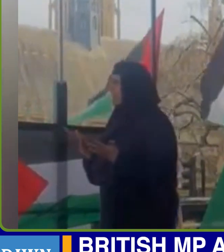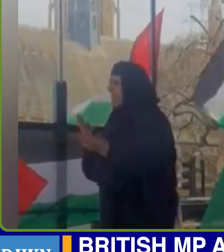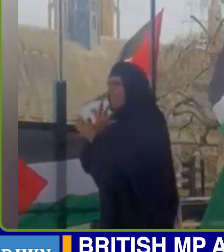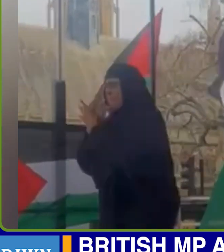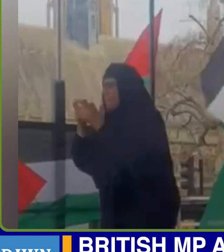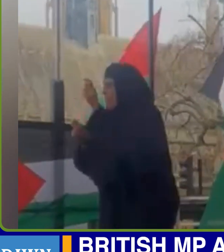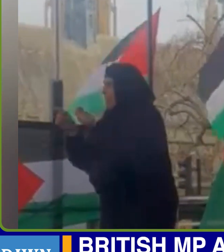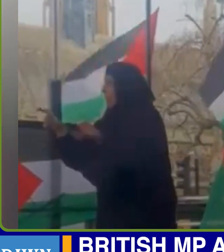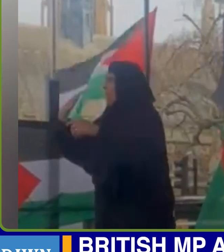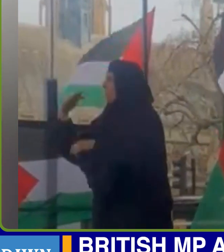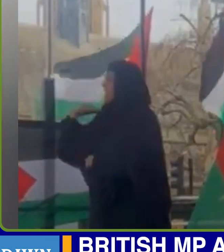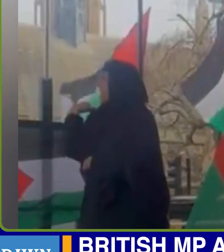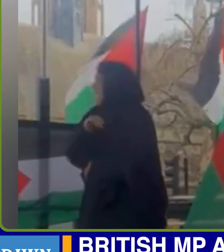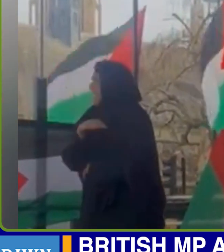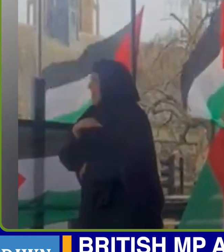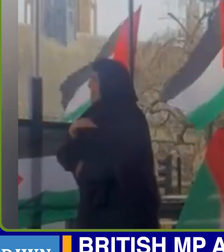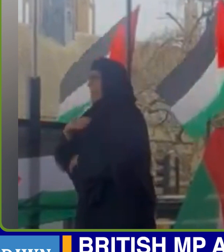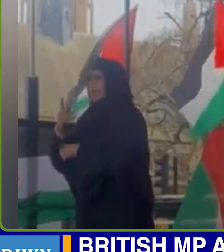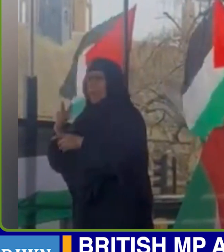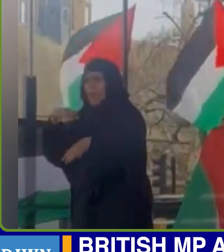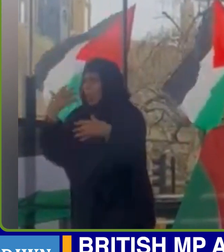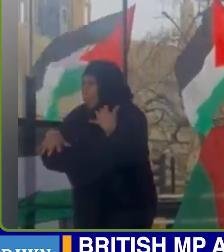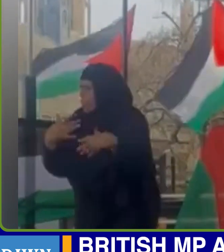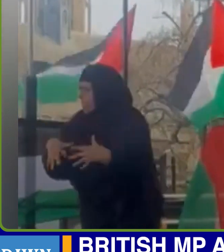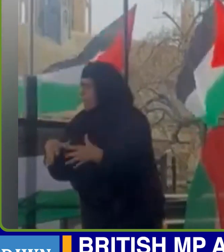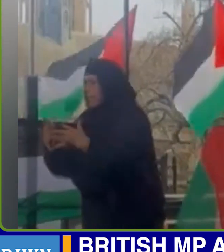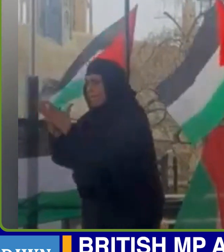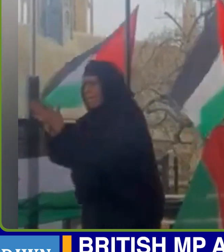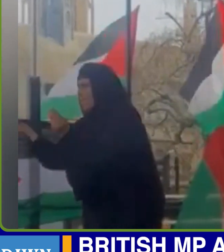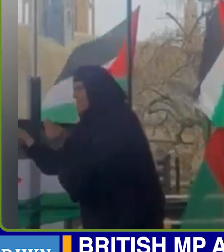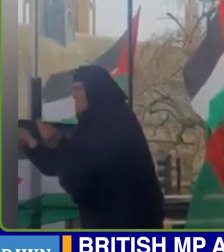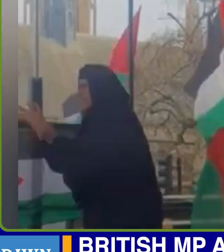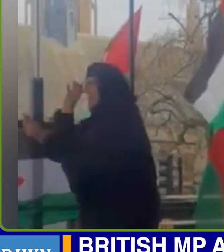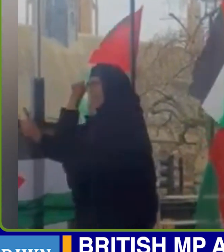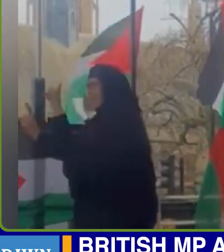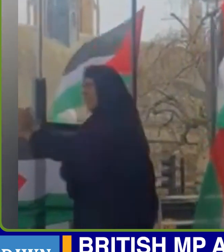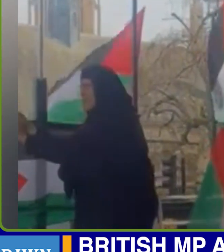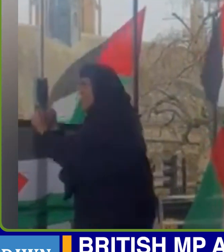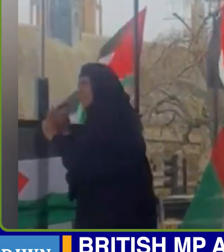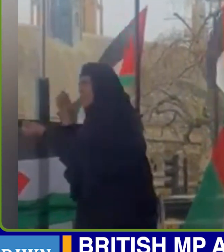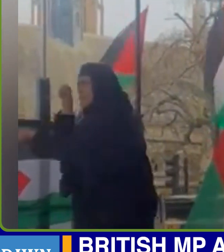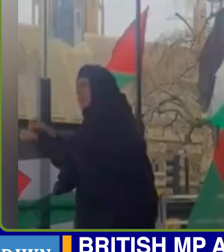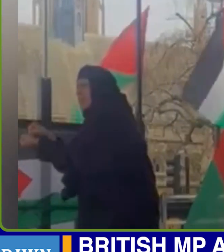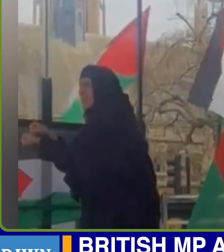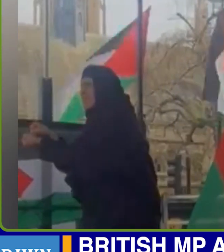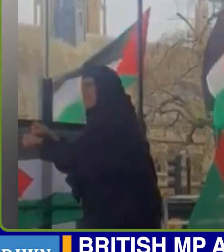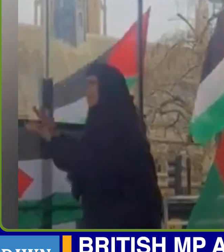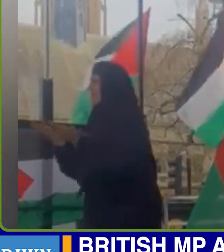killed, wounded, missing, captured, or detained.